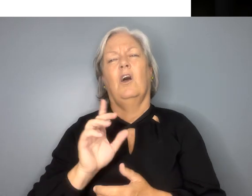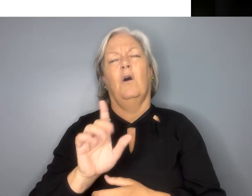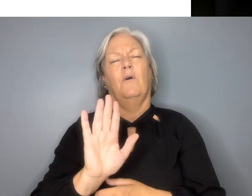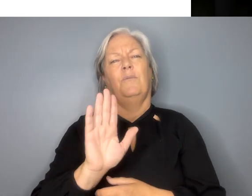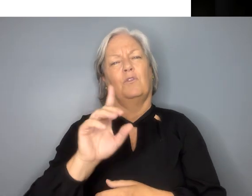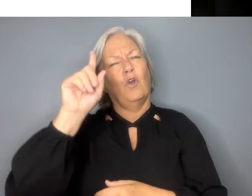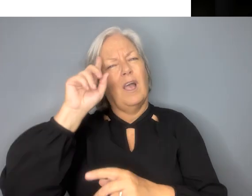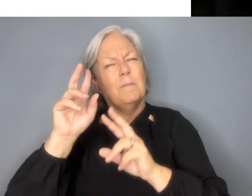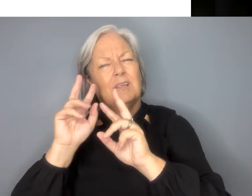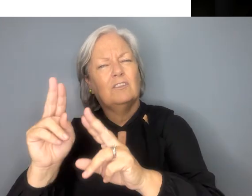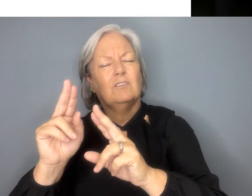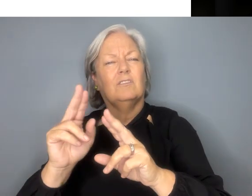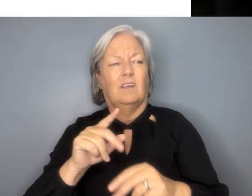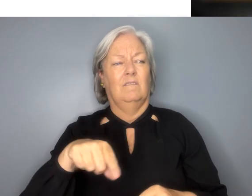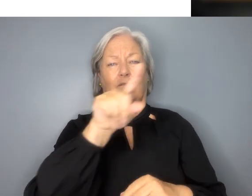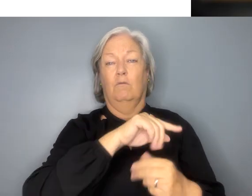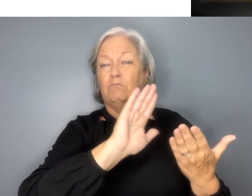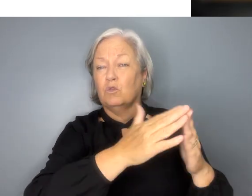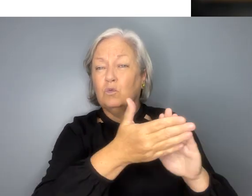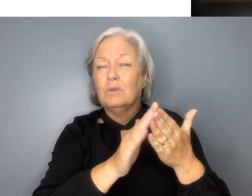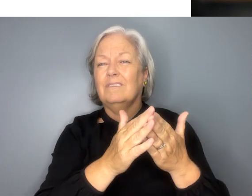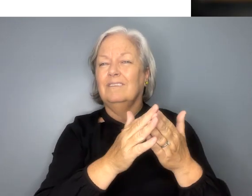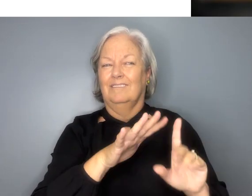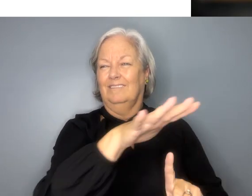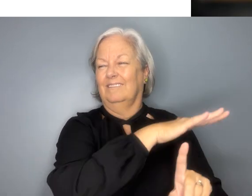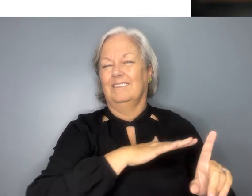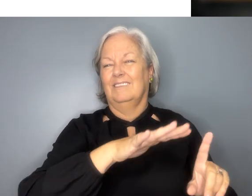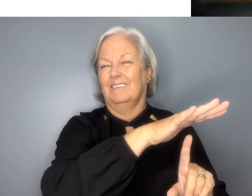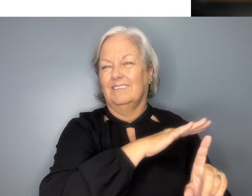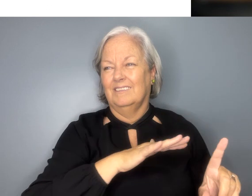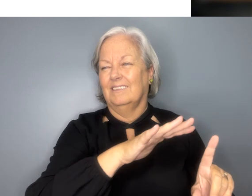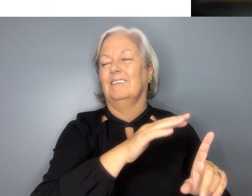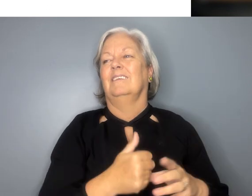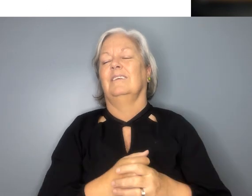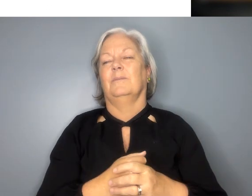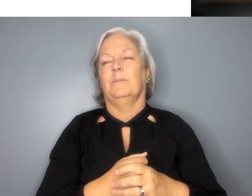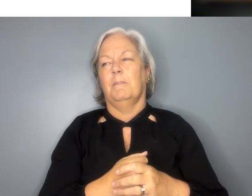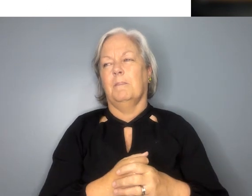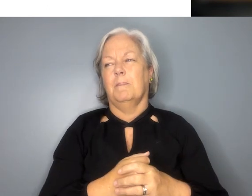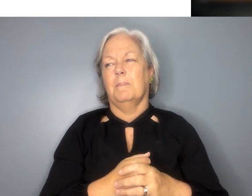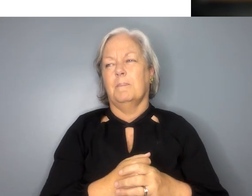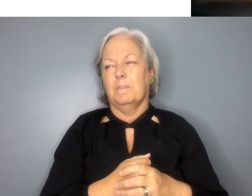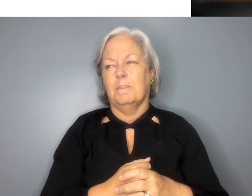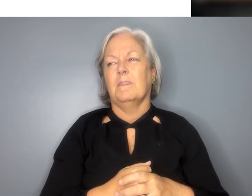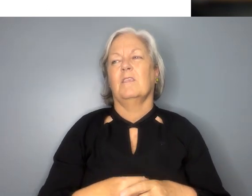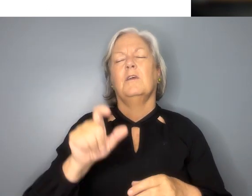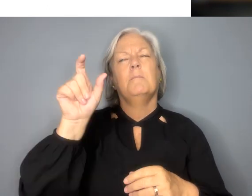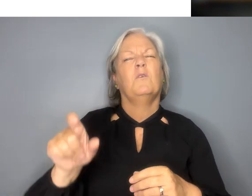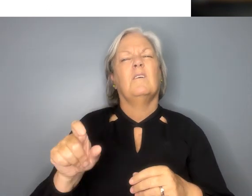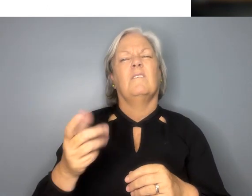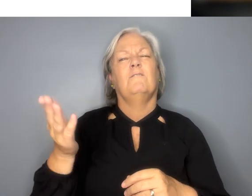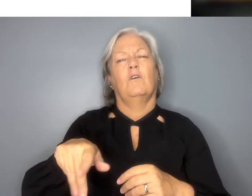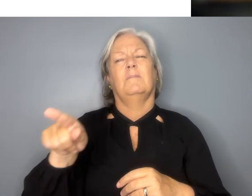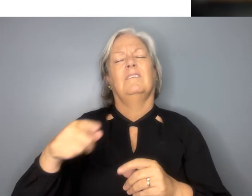of expectations, either from the medical community and from society, and how that shapes what it means to be a person who is LGBTQI